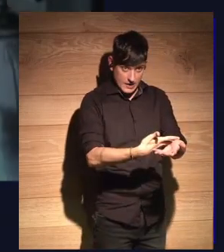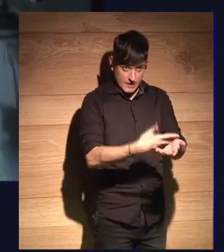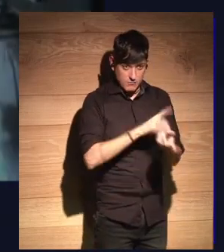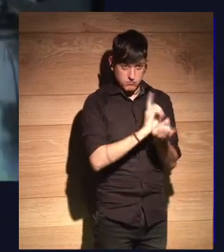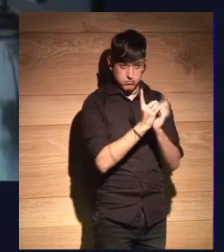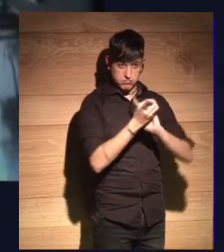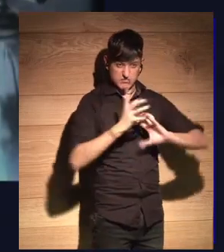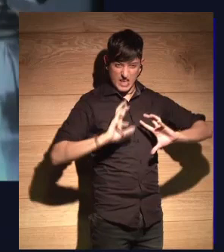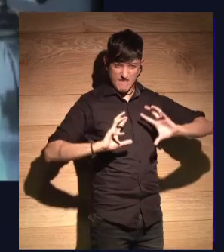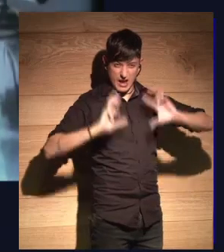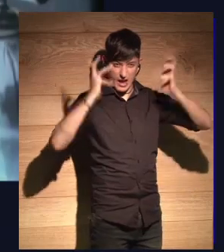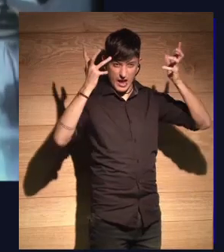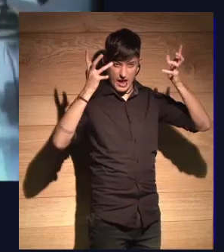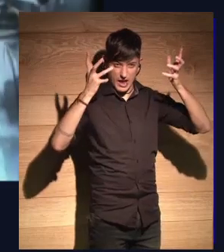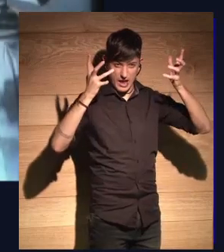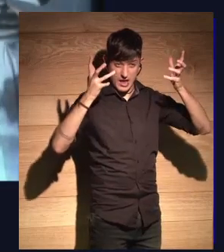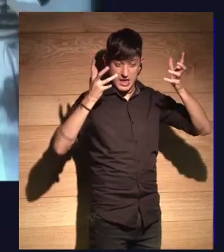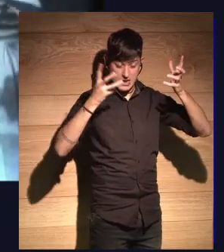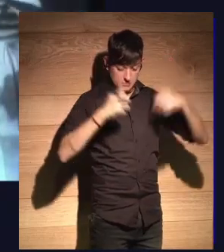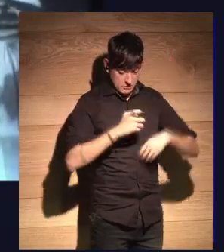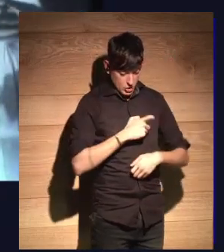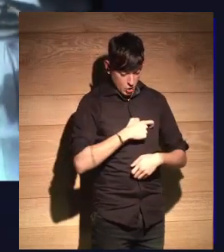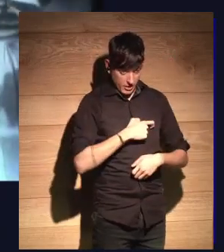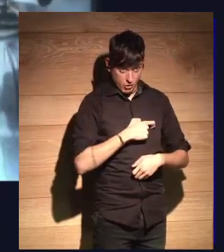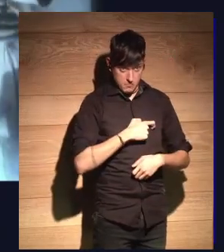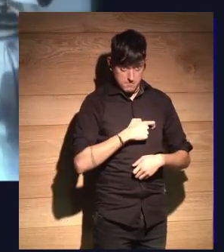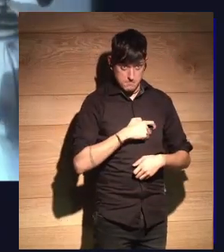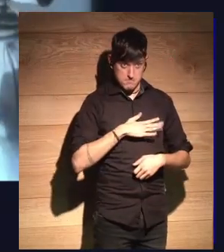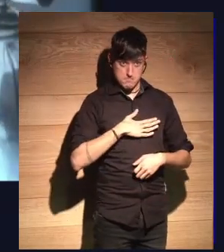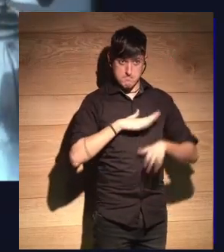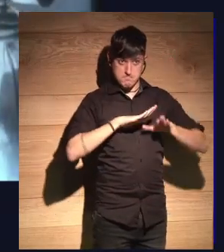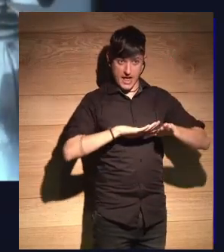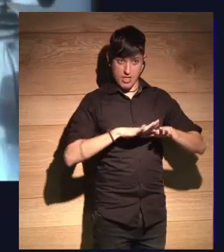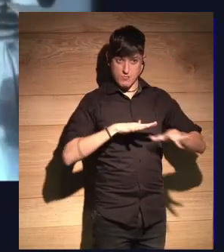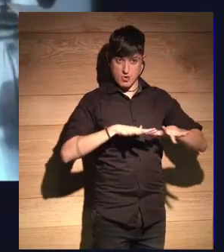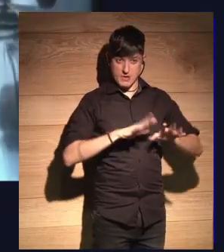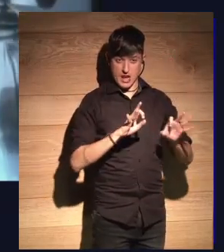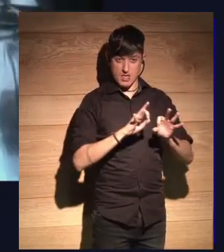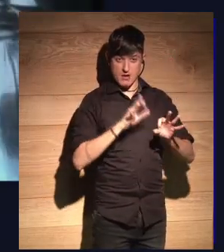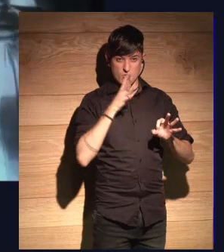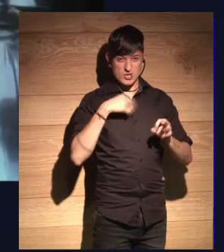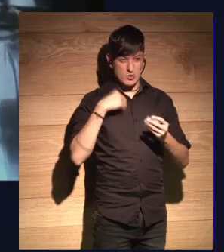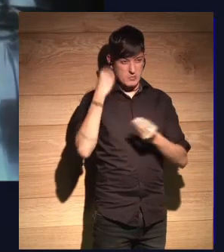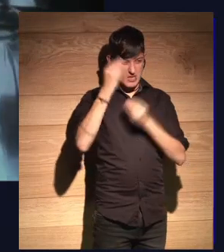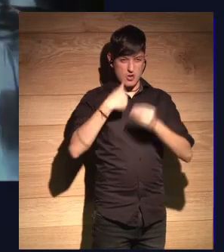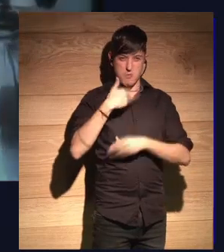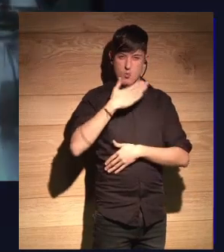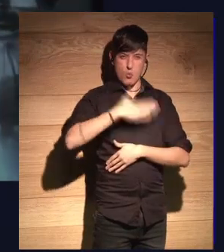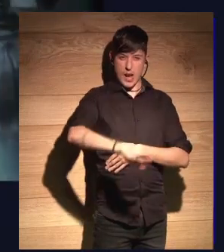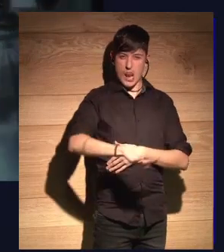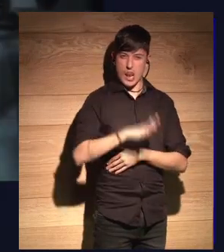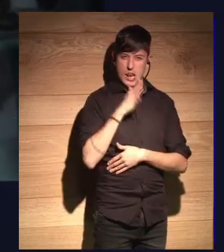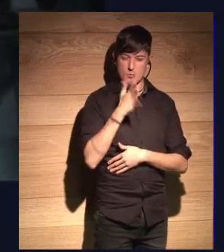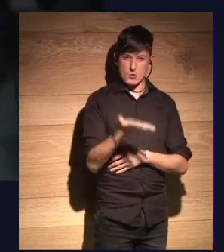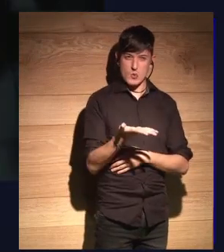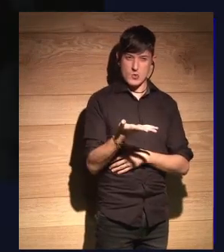unmoved? Why should he think me cruel, or that he is betrayed? I'd have